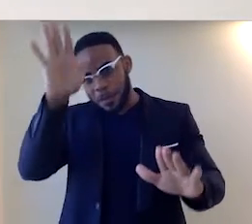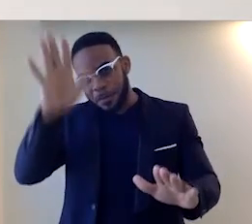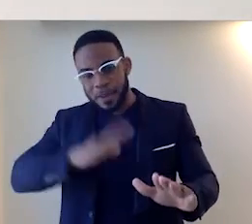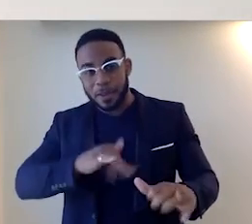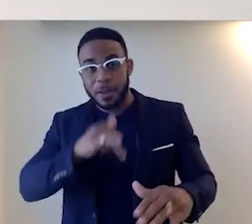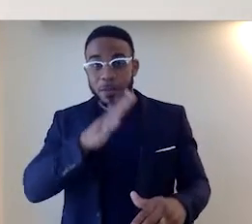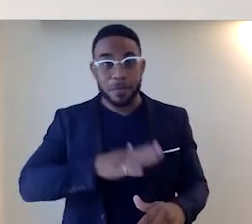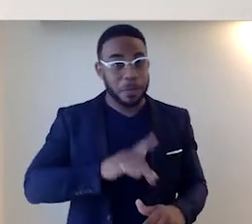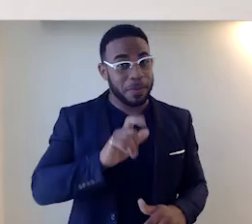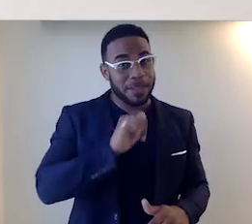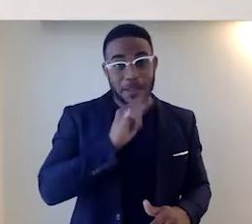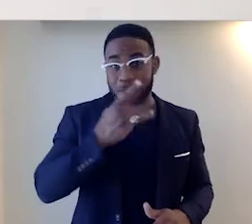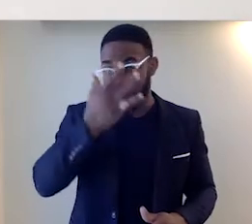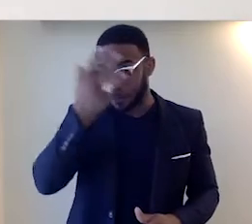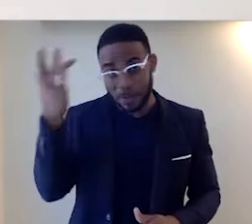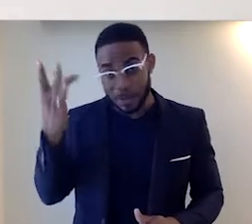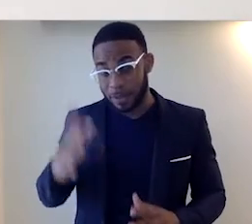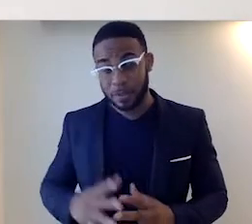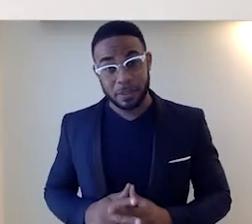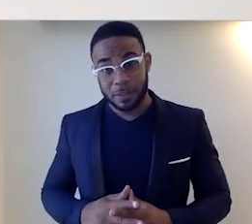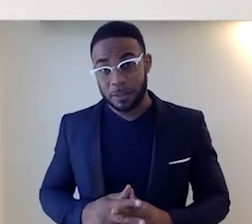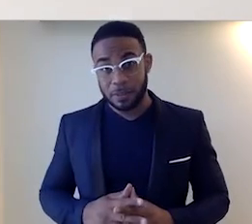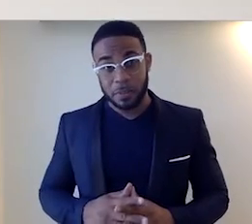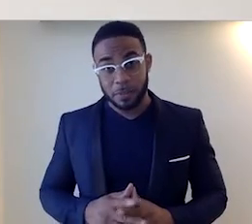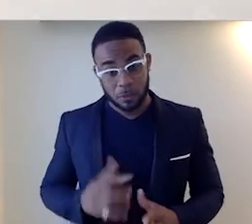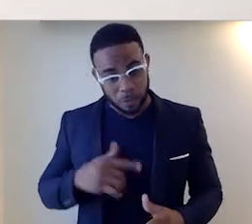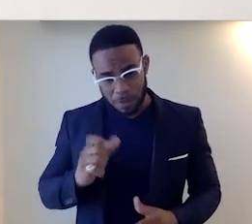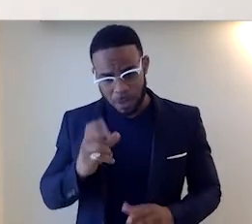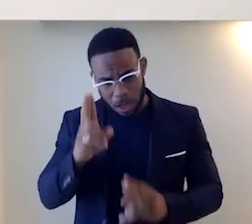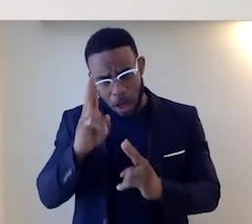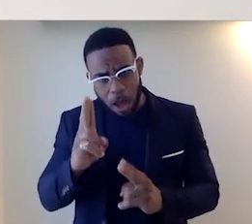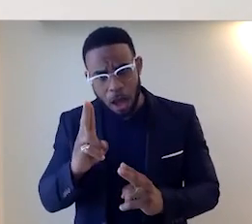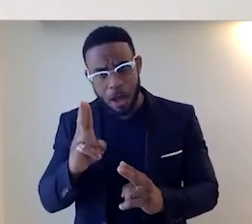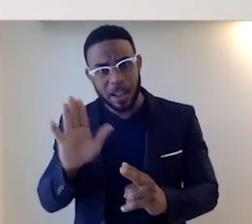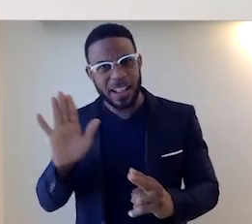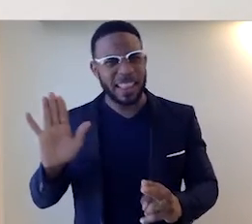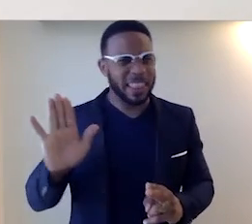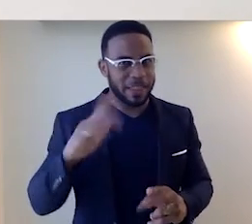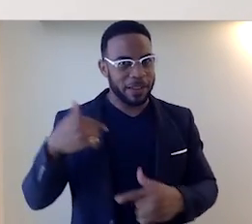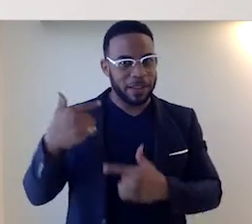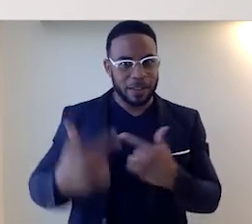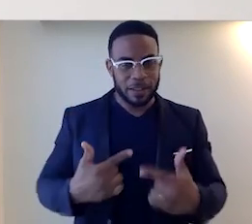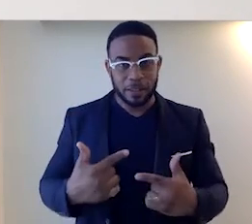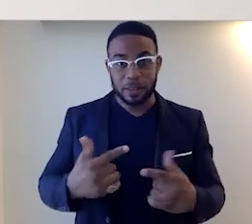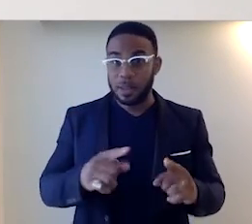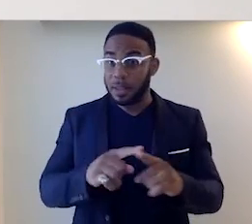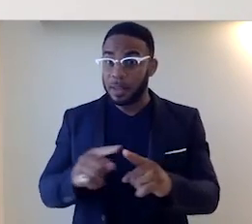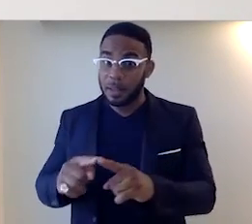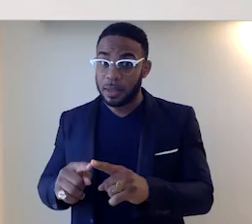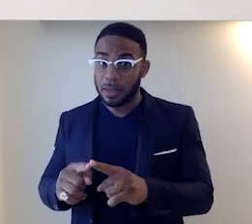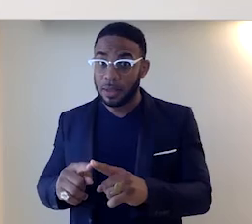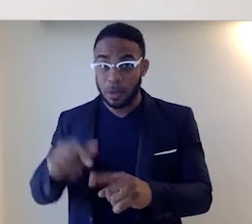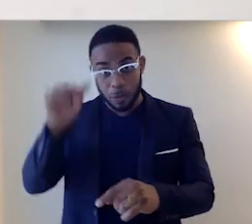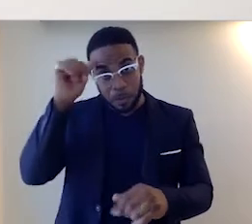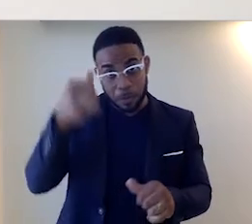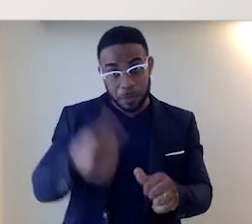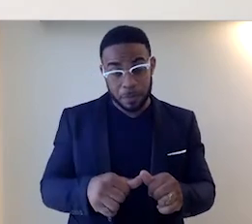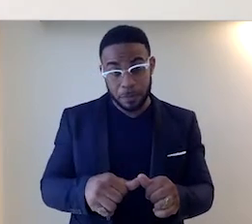women must not be forgotten. We must honor their legacy and